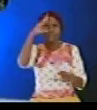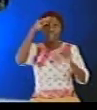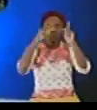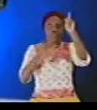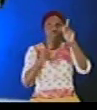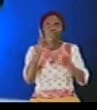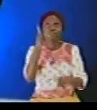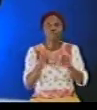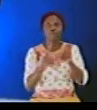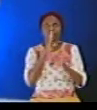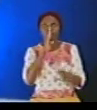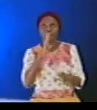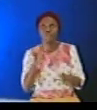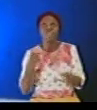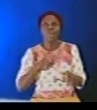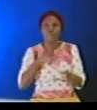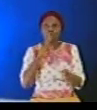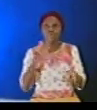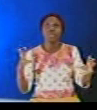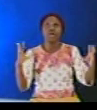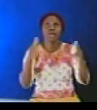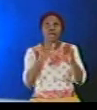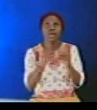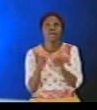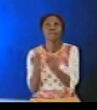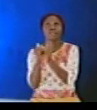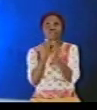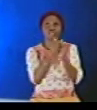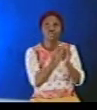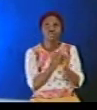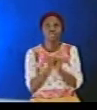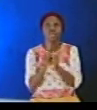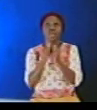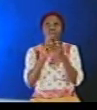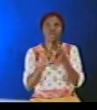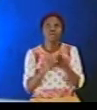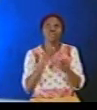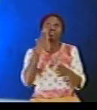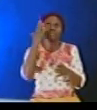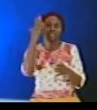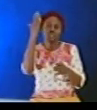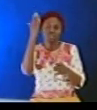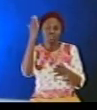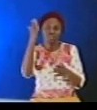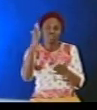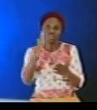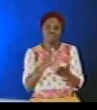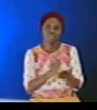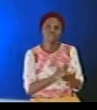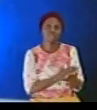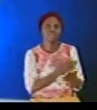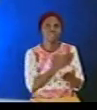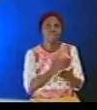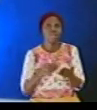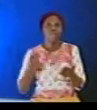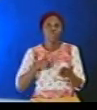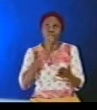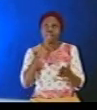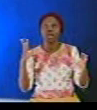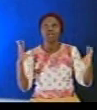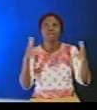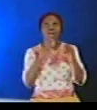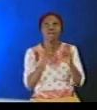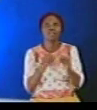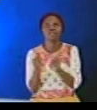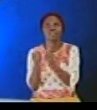of his people be. We are gathering together unto thee, to the